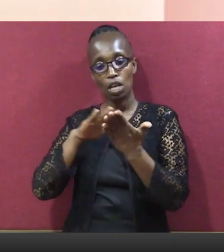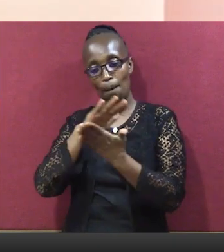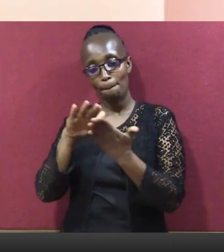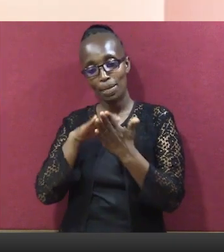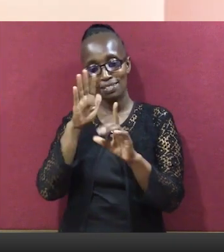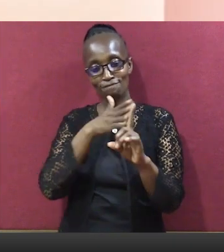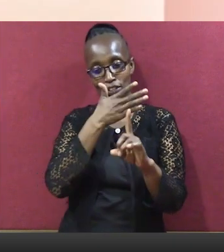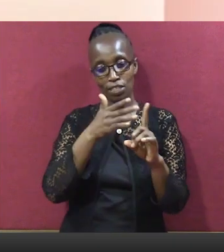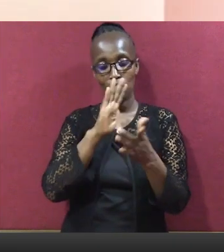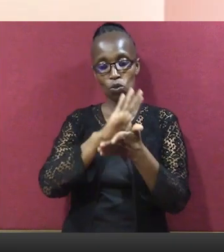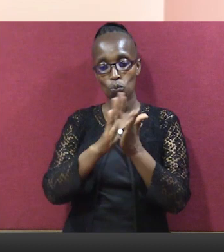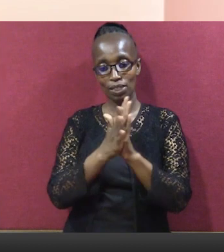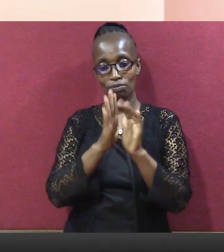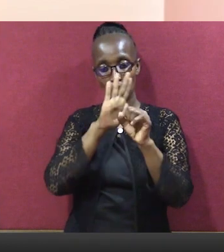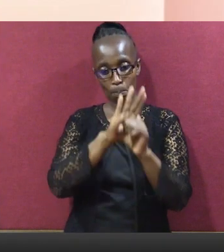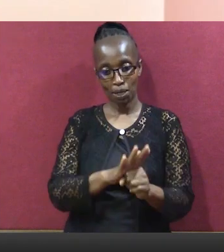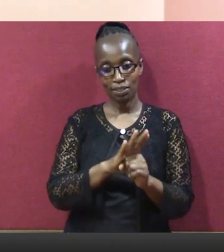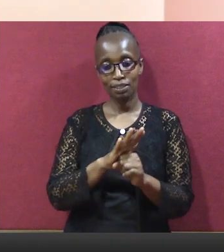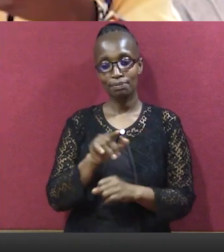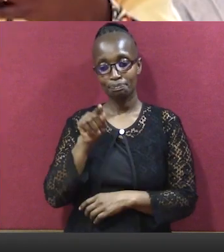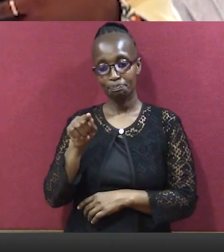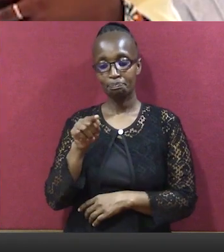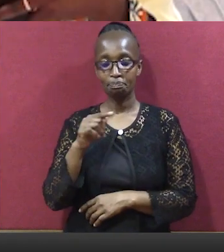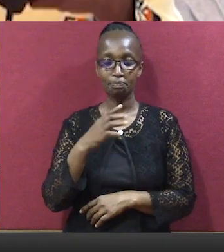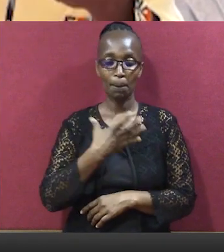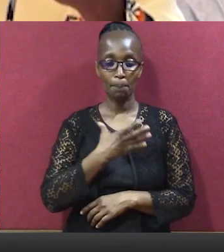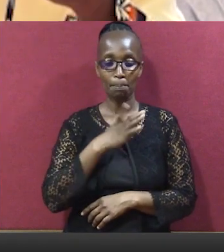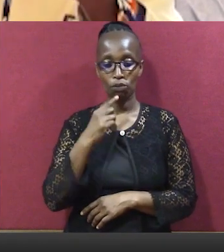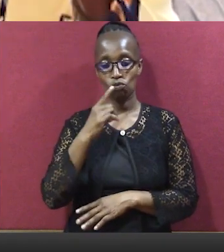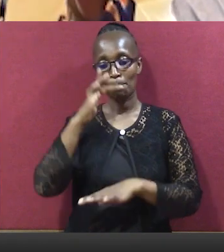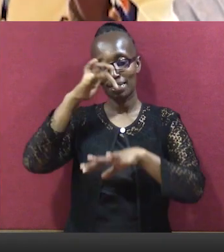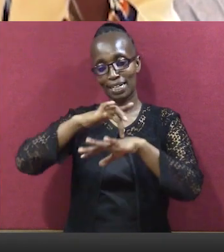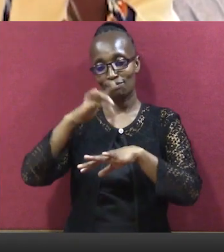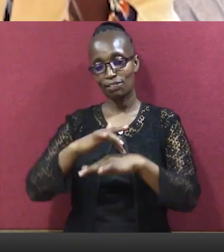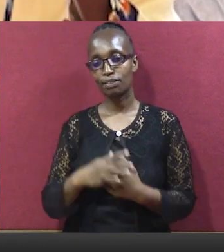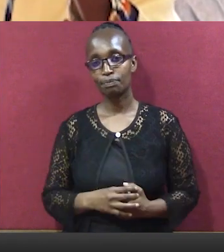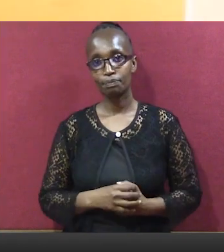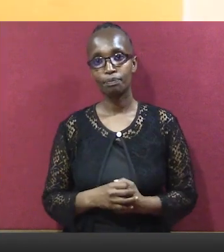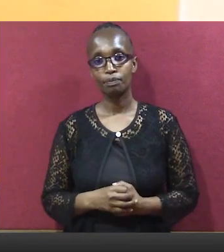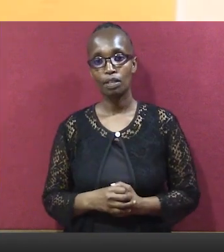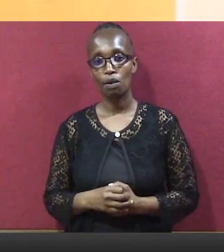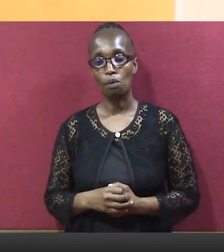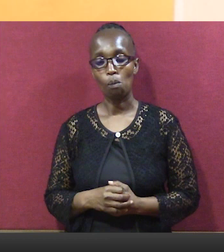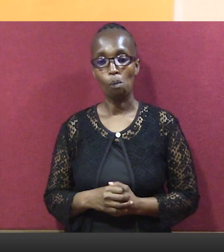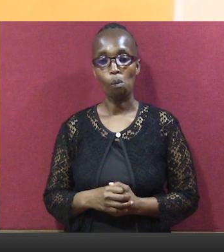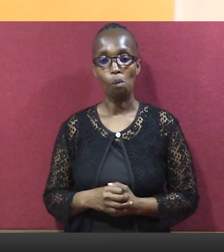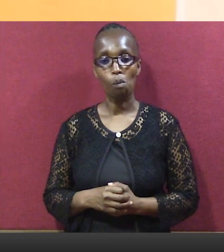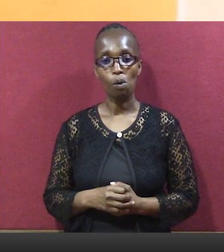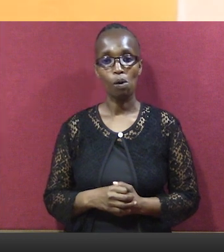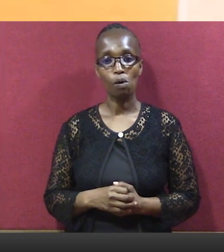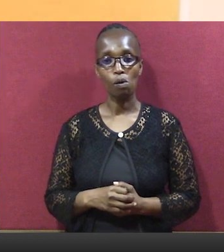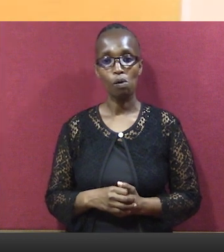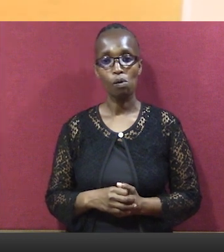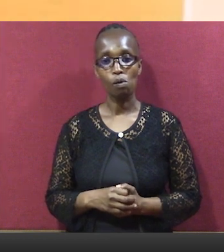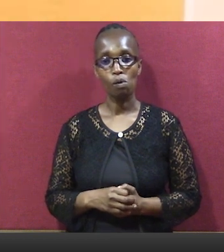victimizing the survivors of these vices Action plan because we have an audience Florence